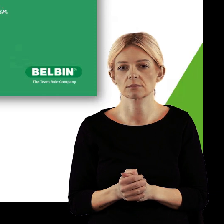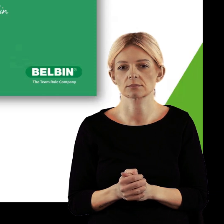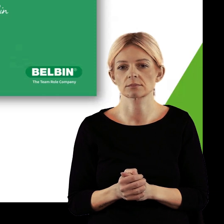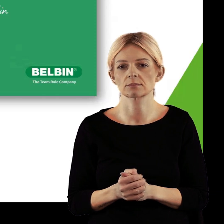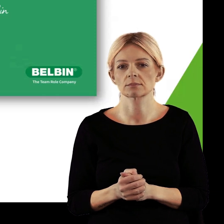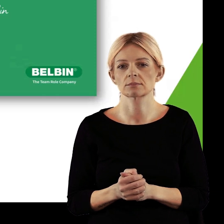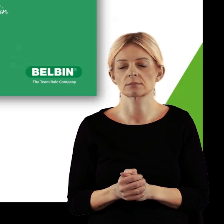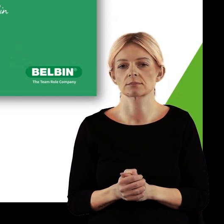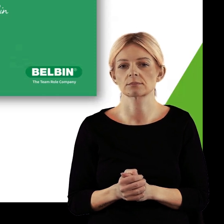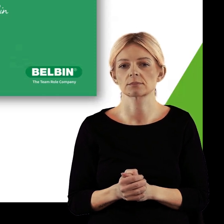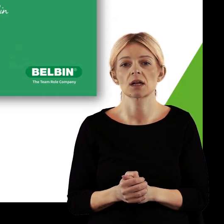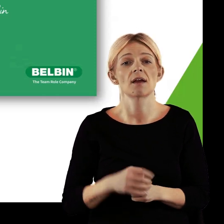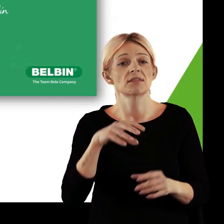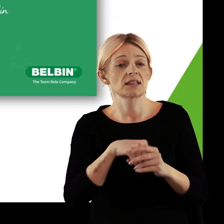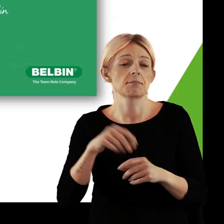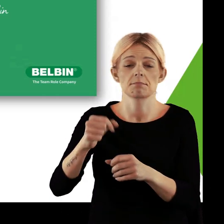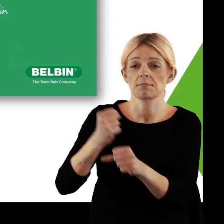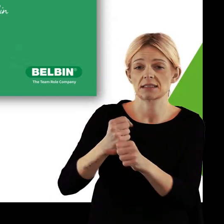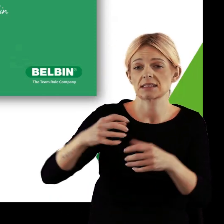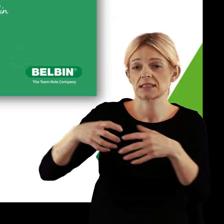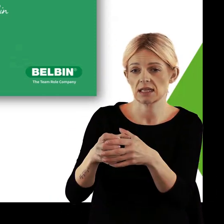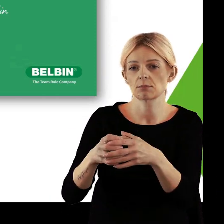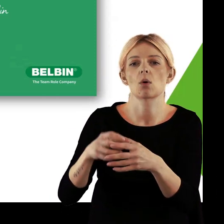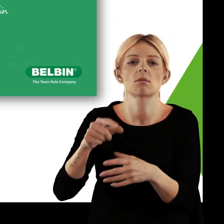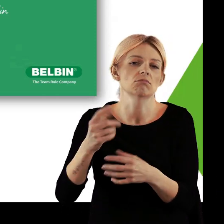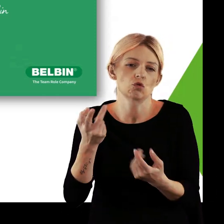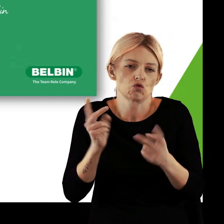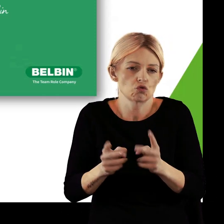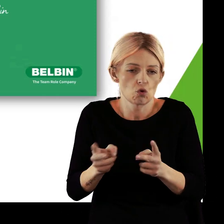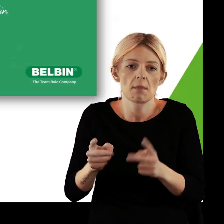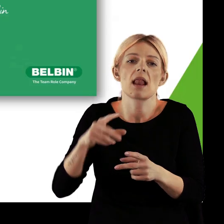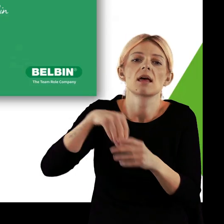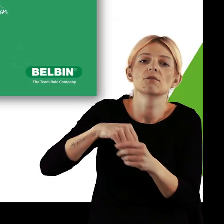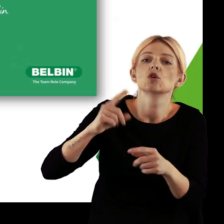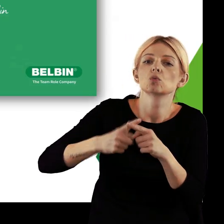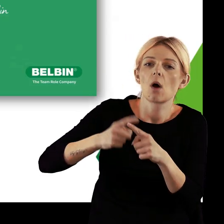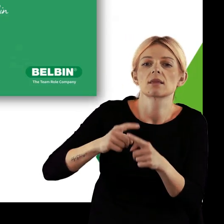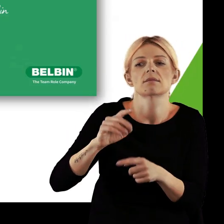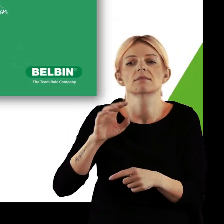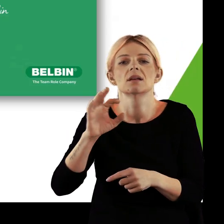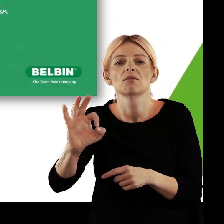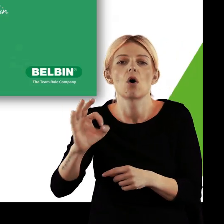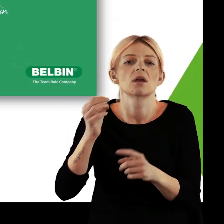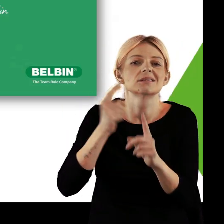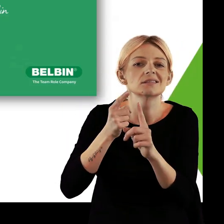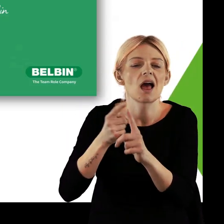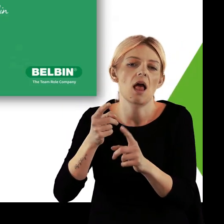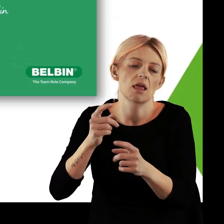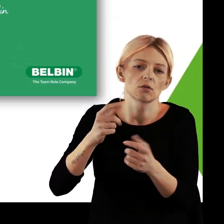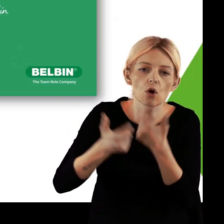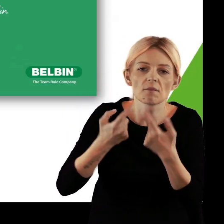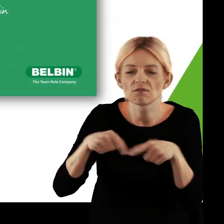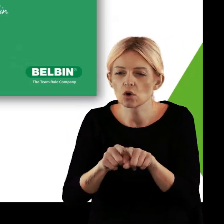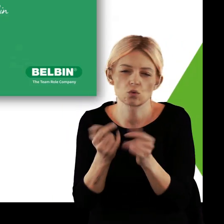When working in a team, it's natural for team members to take on different roles, being